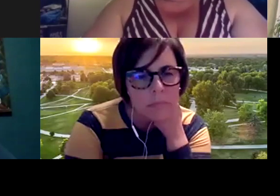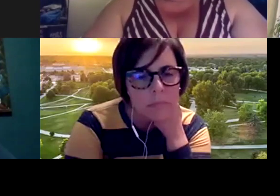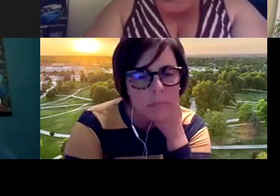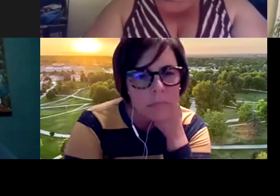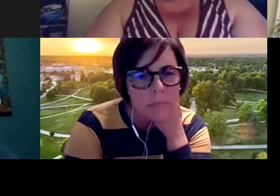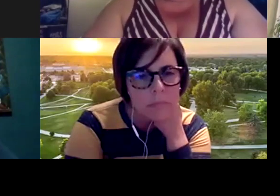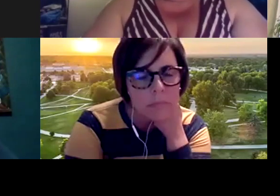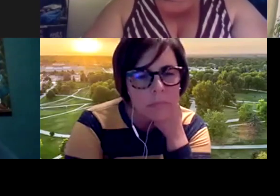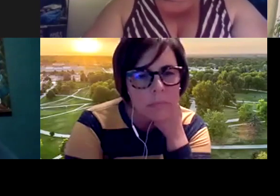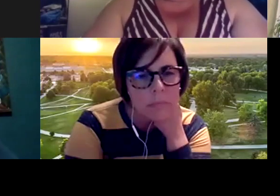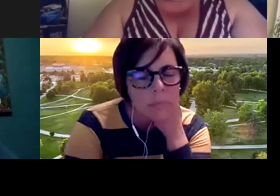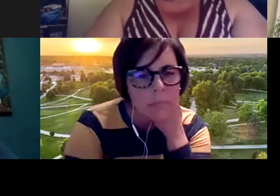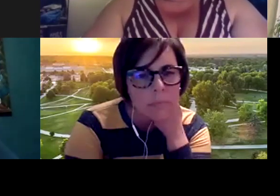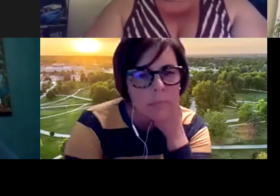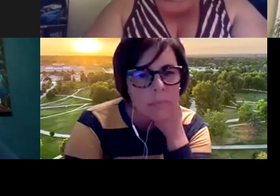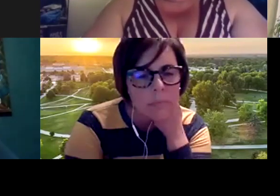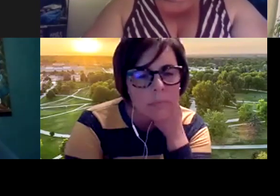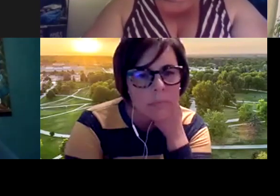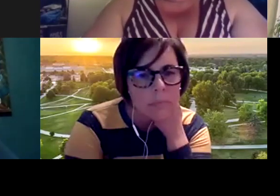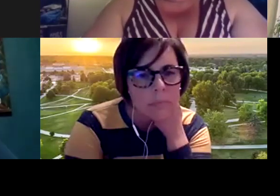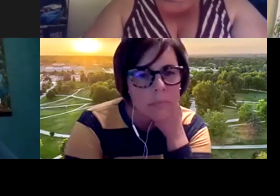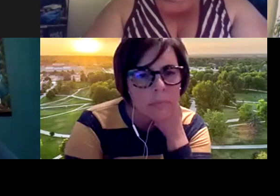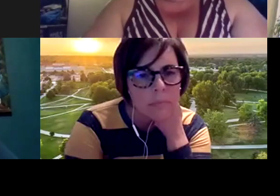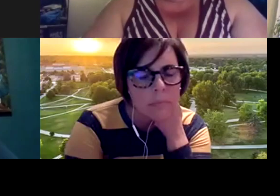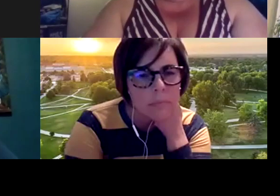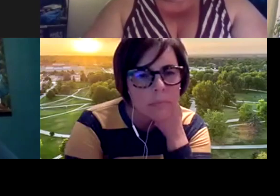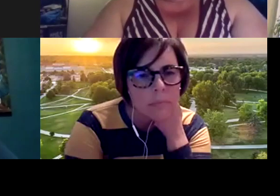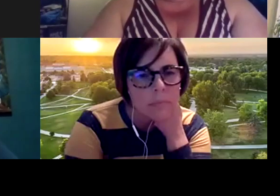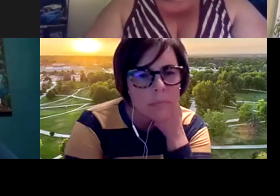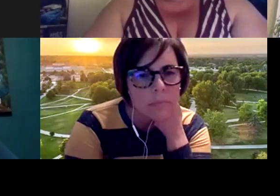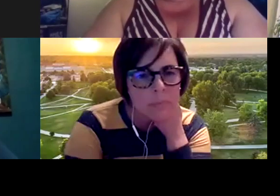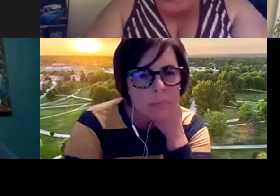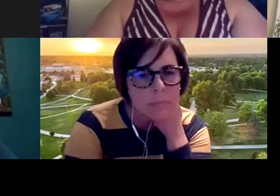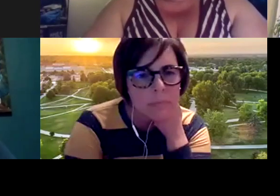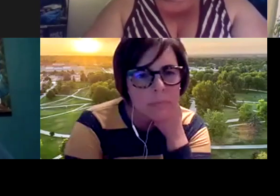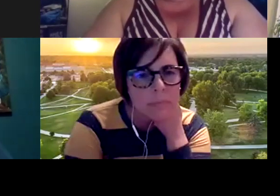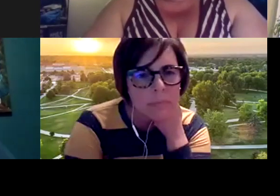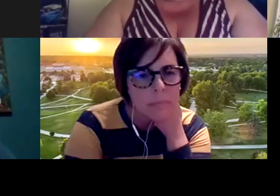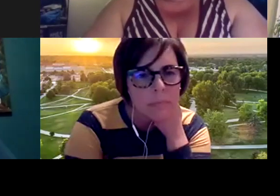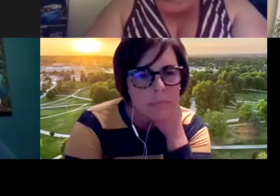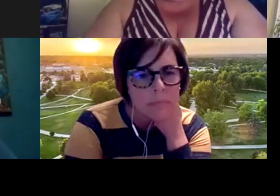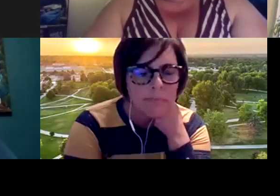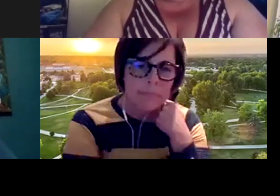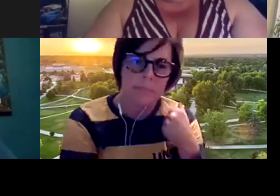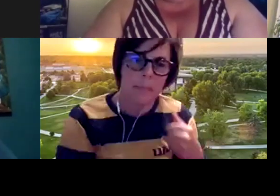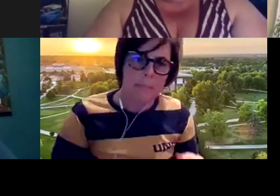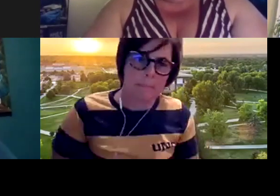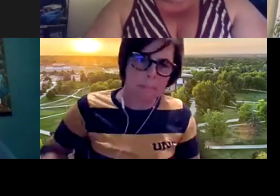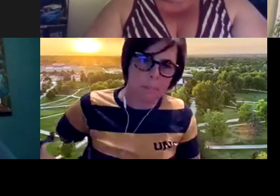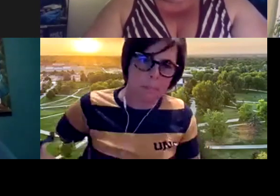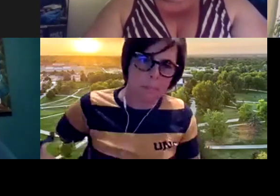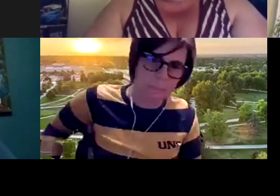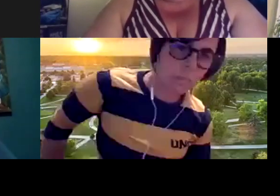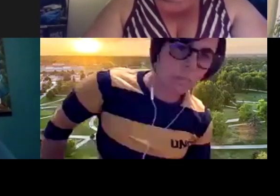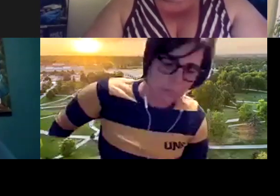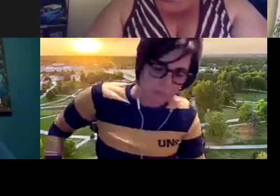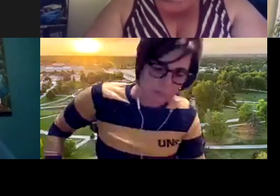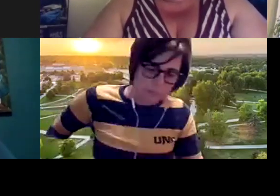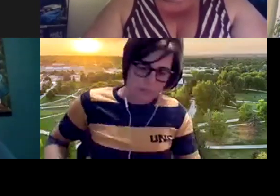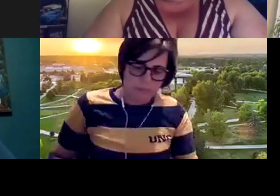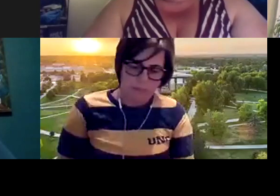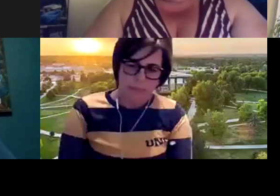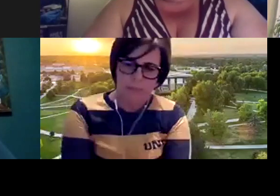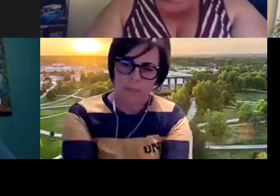because we have a lot of people who's looking for a job. So many of the families who are working right now in the onion